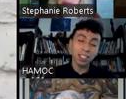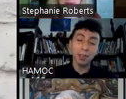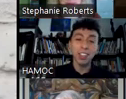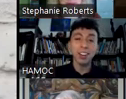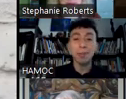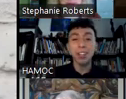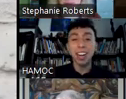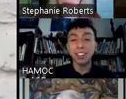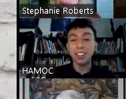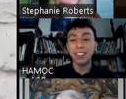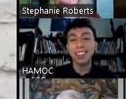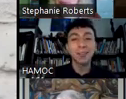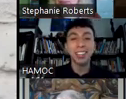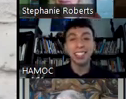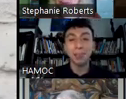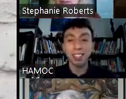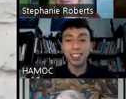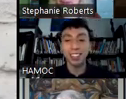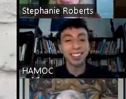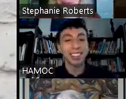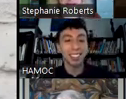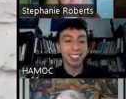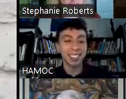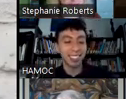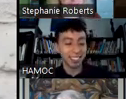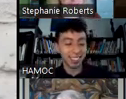exhibition. Please come check it out too. Please do.